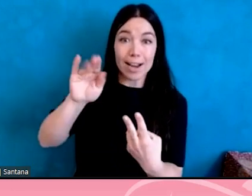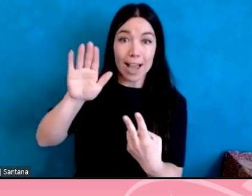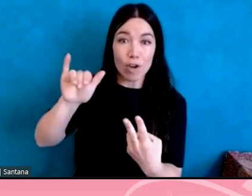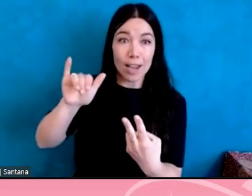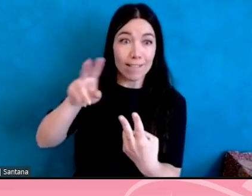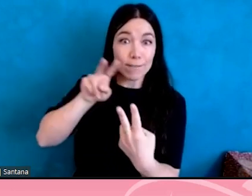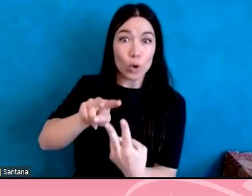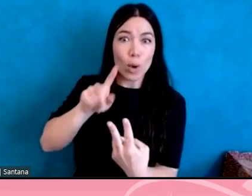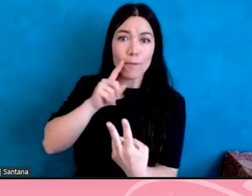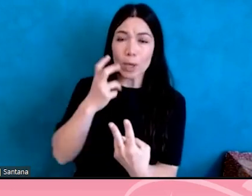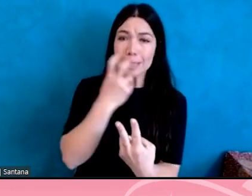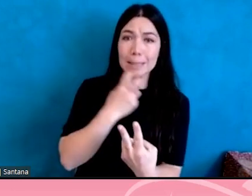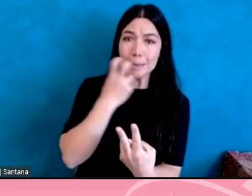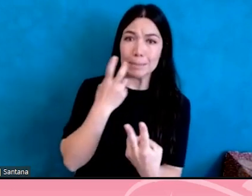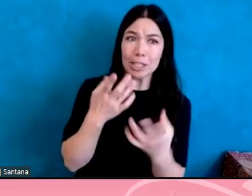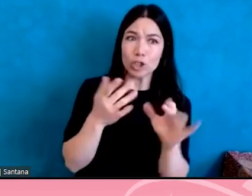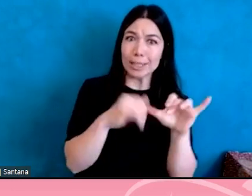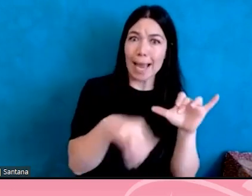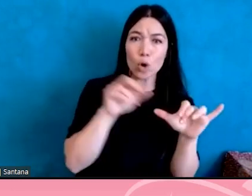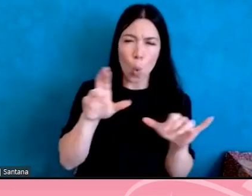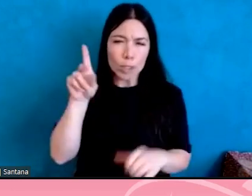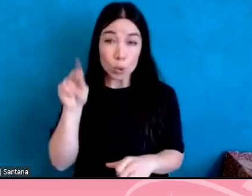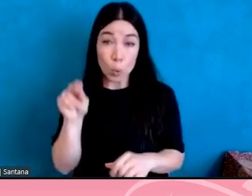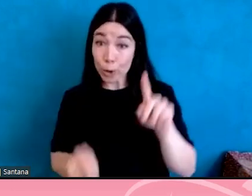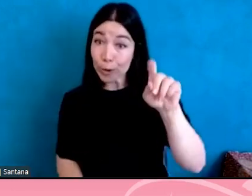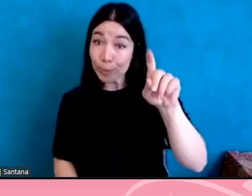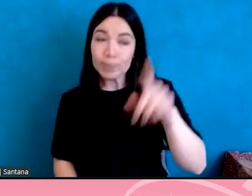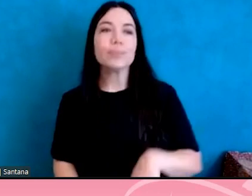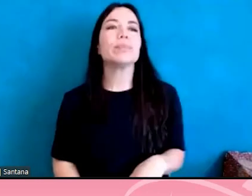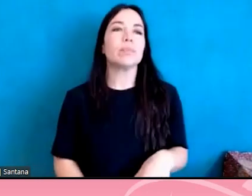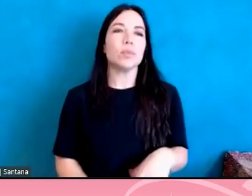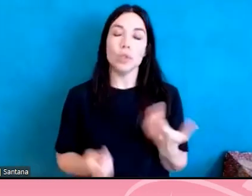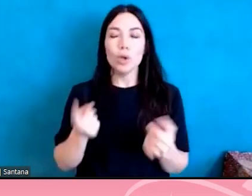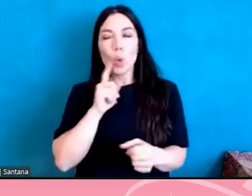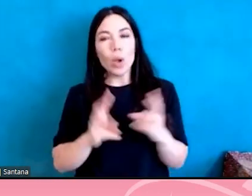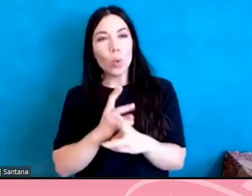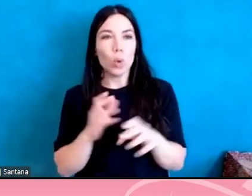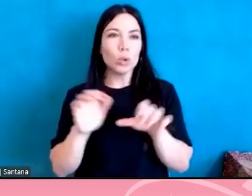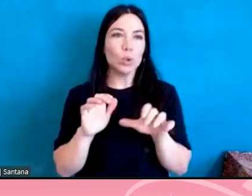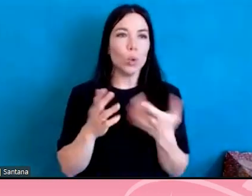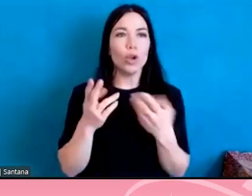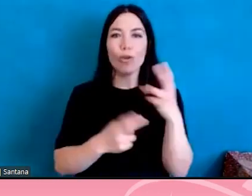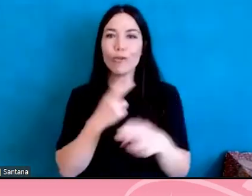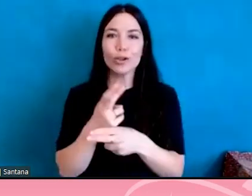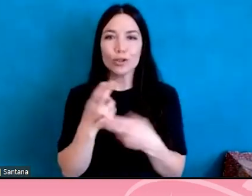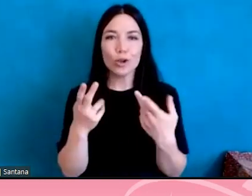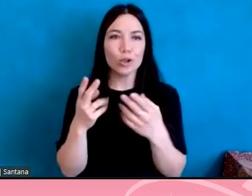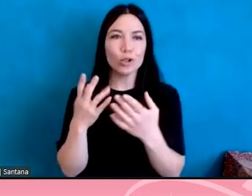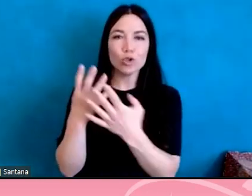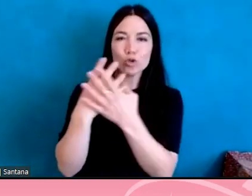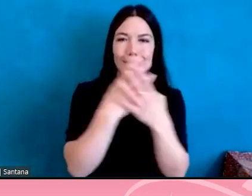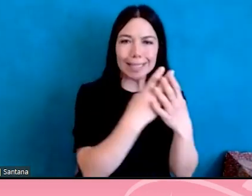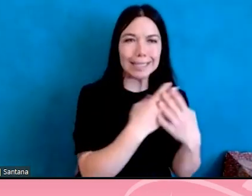In the real world, we have to conduct universal screenings, we do standardized test assessments, we do modifications, and we make a judgment on the presence